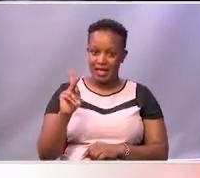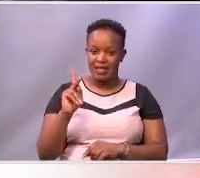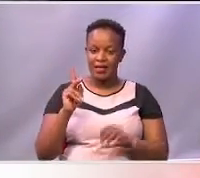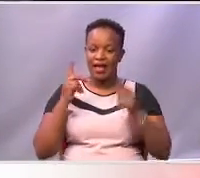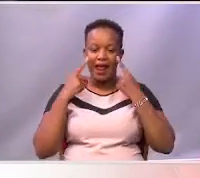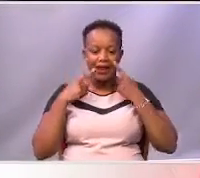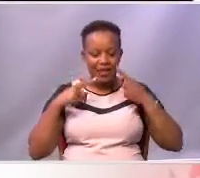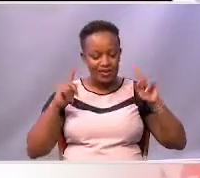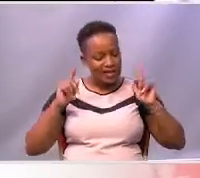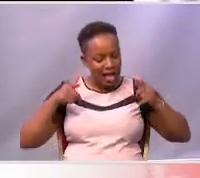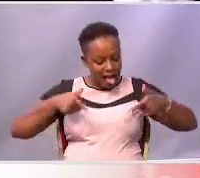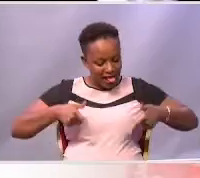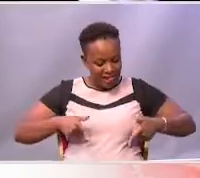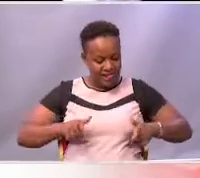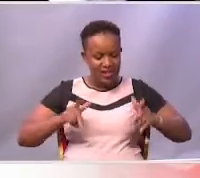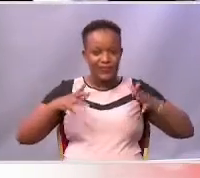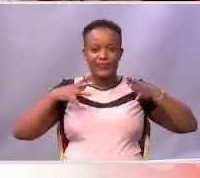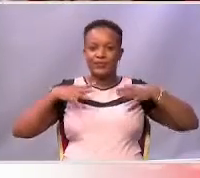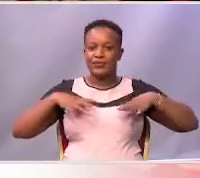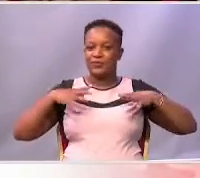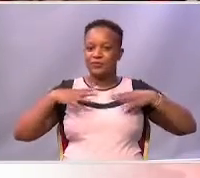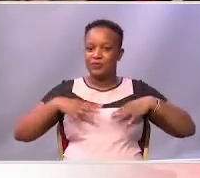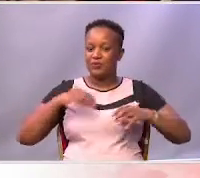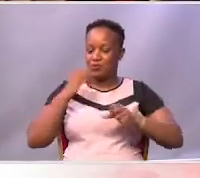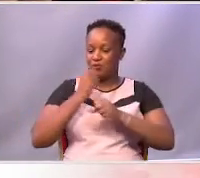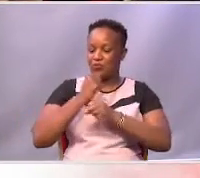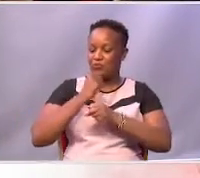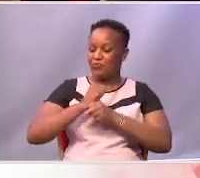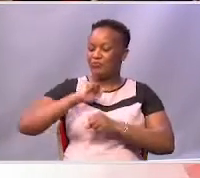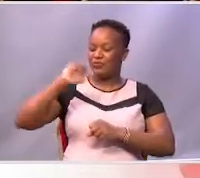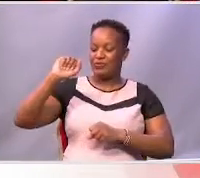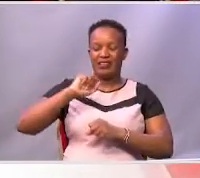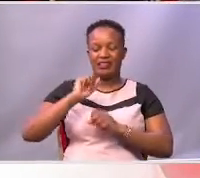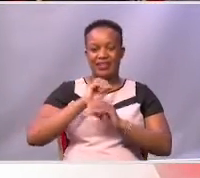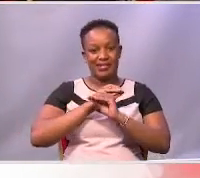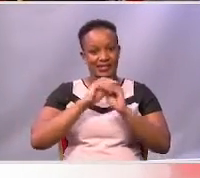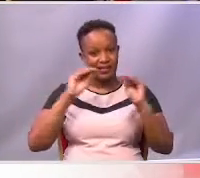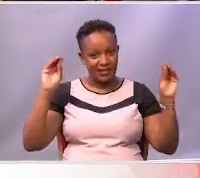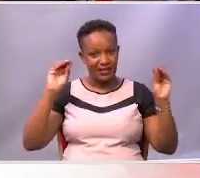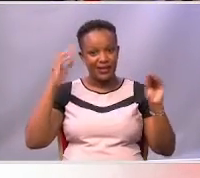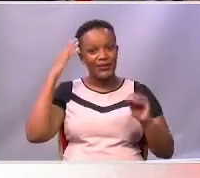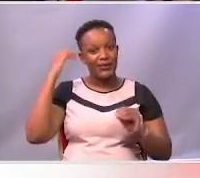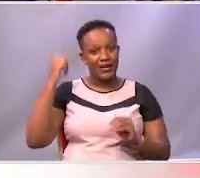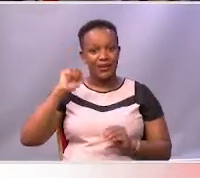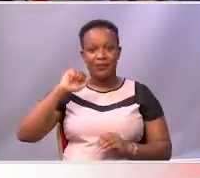wanasiasa kufanya siasa wakati wa hafla za kanisa, wakitaja kuwa wanasiasa wanafaa